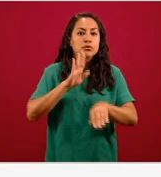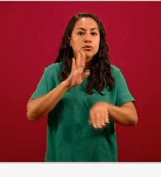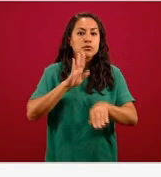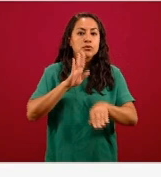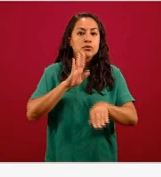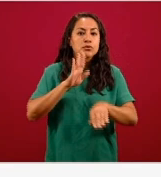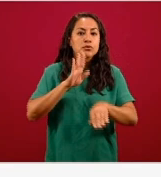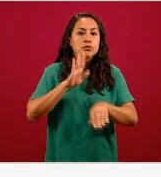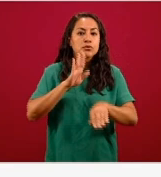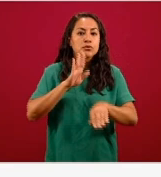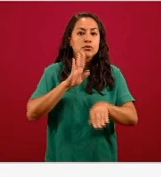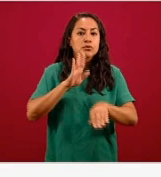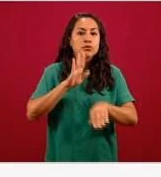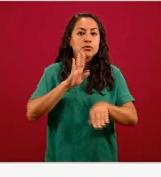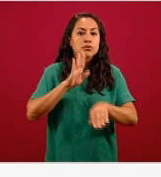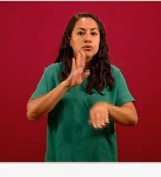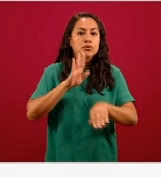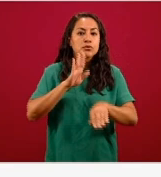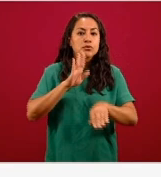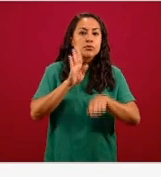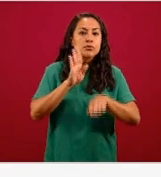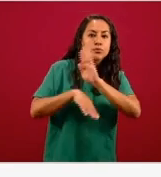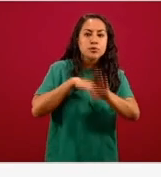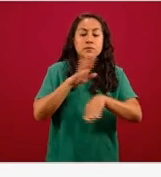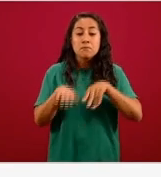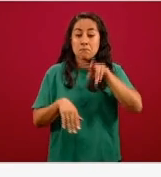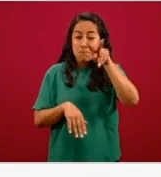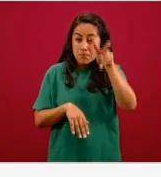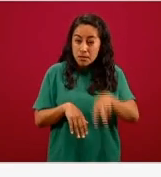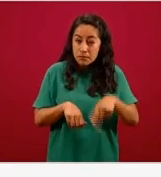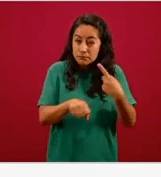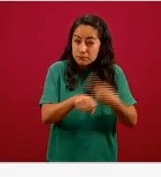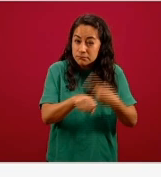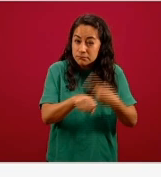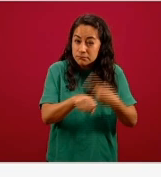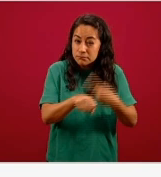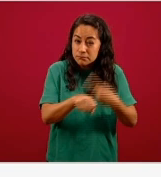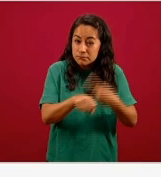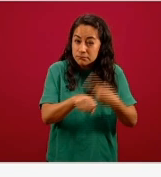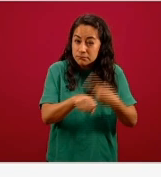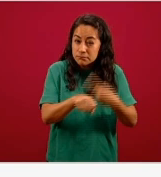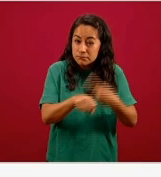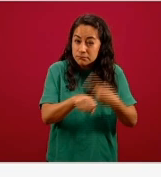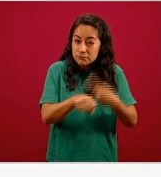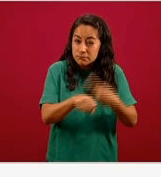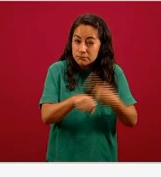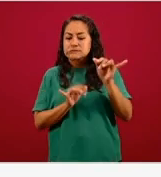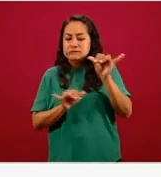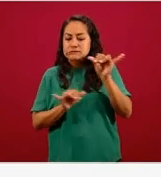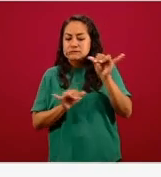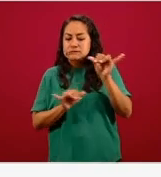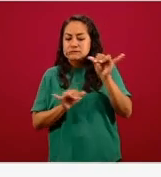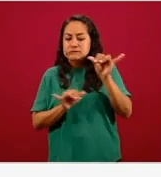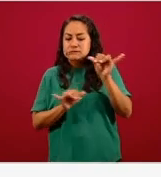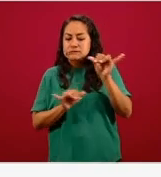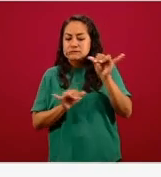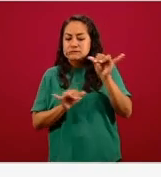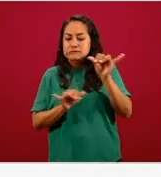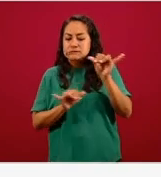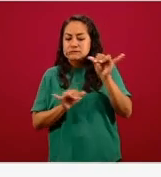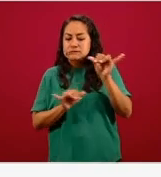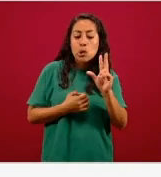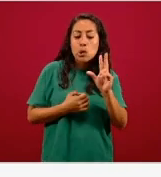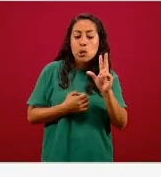related fatalities, and the yellow parts of the bars account for the